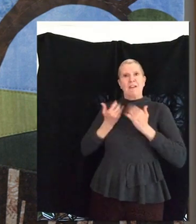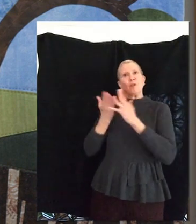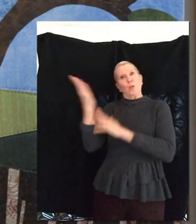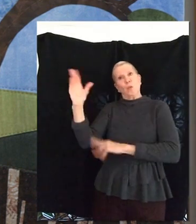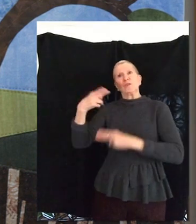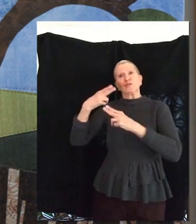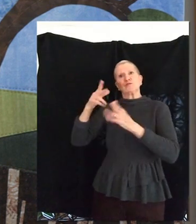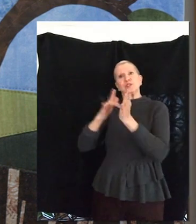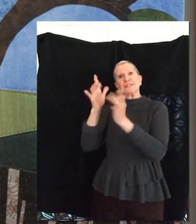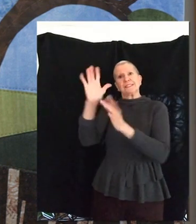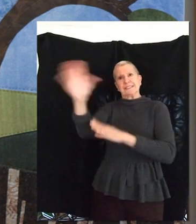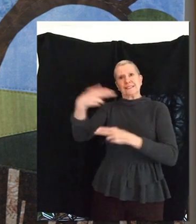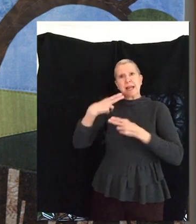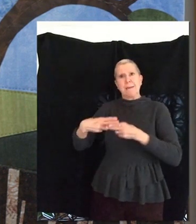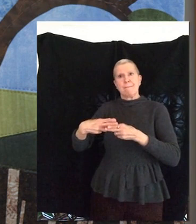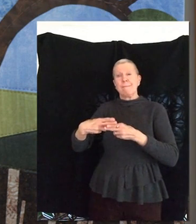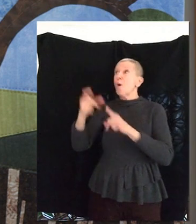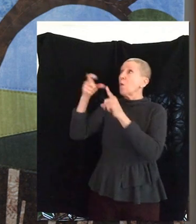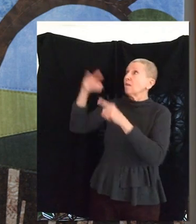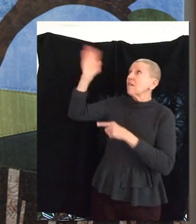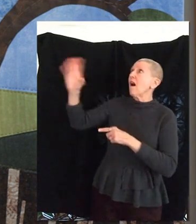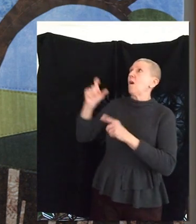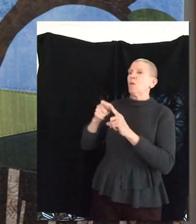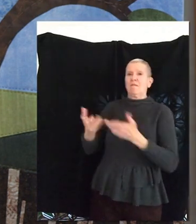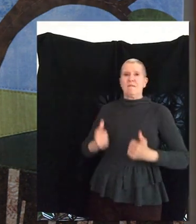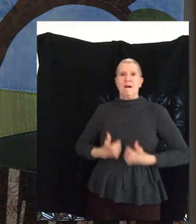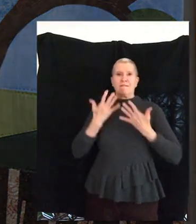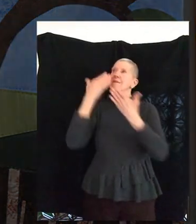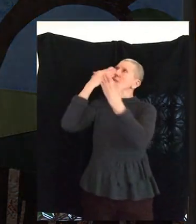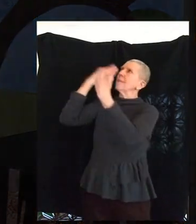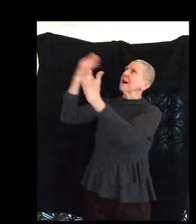of God, word of life. Thanks be to God.